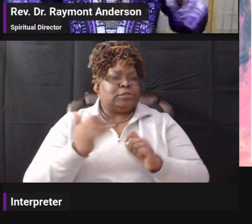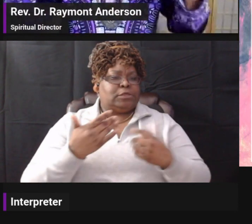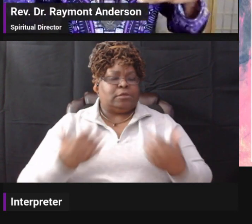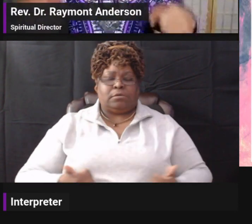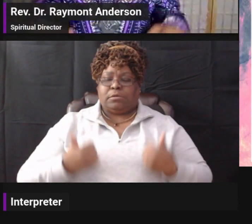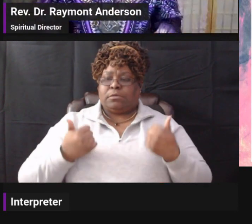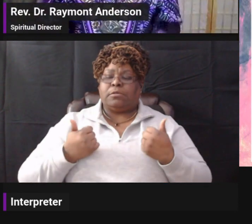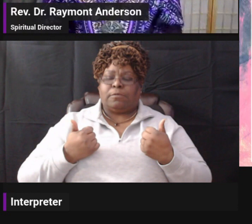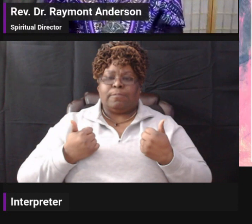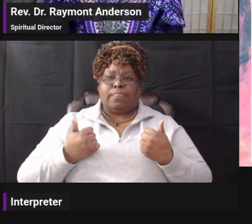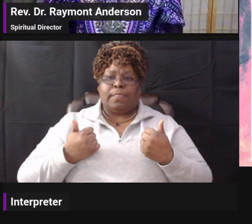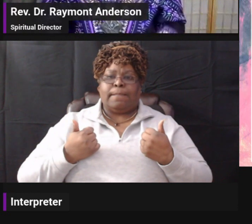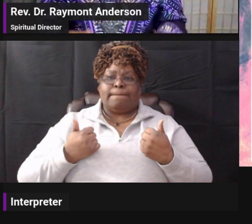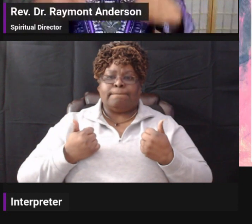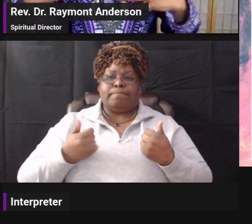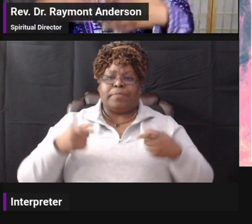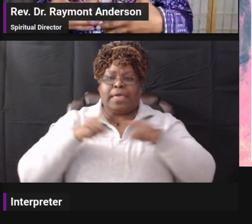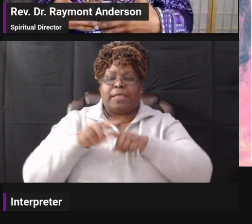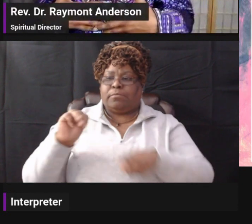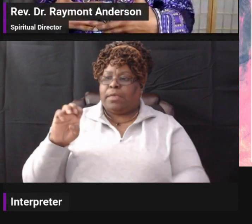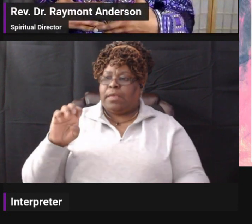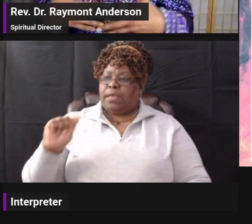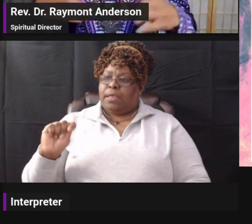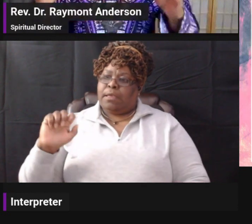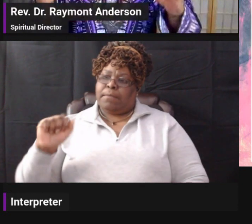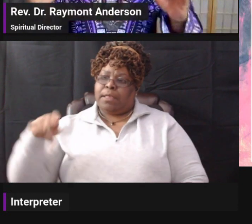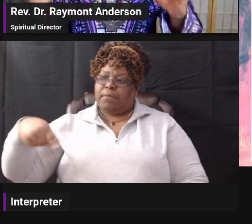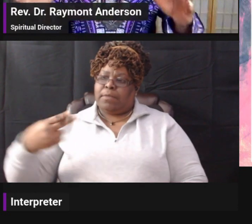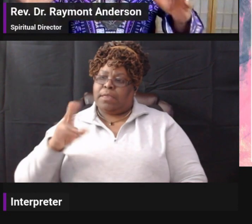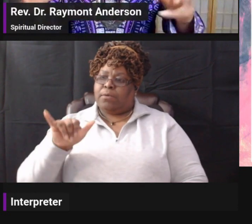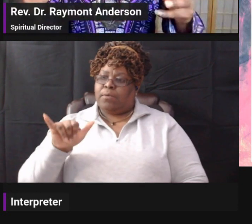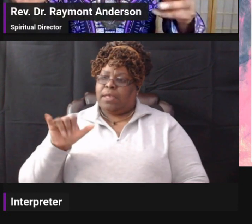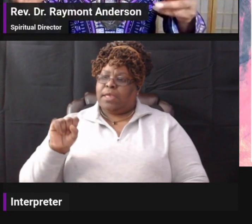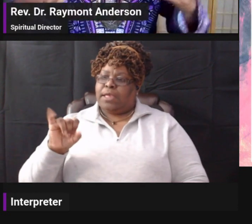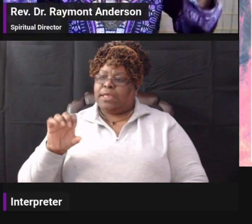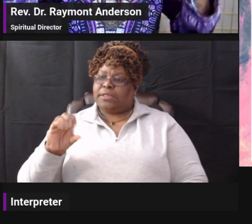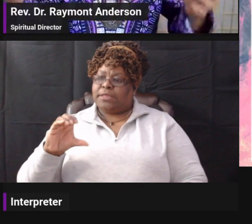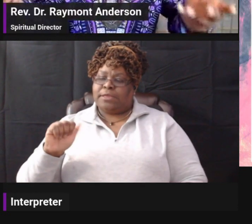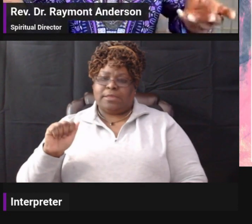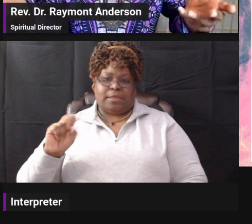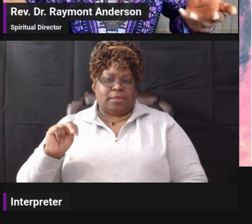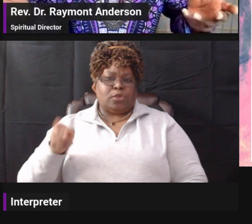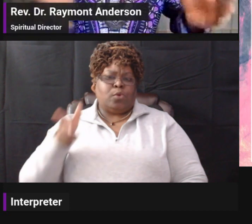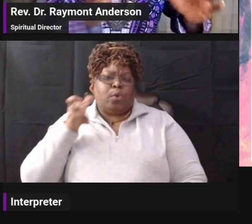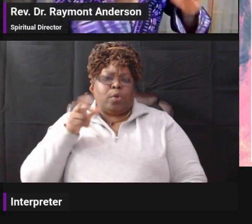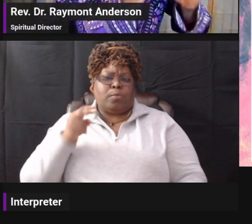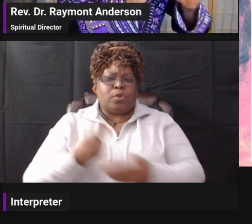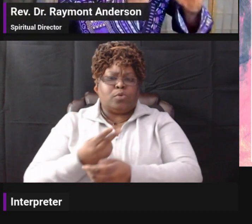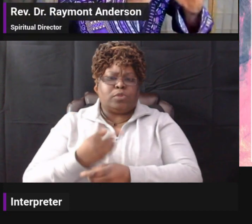or just changing our lives as metaphysicians, you've heard me use the example of